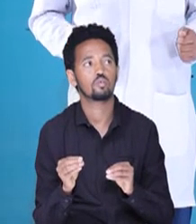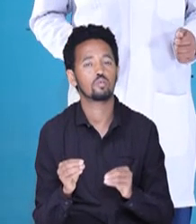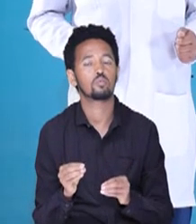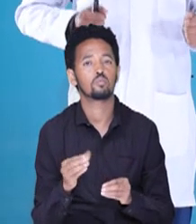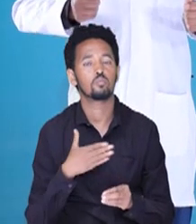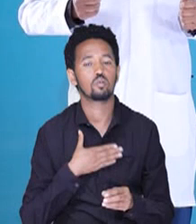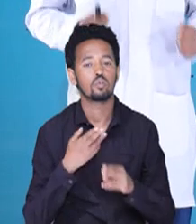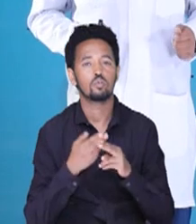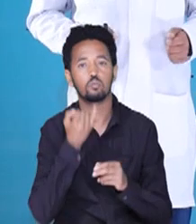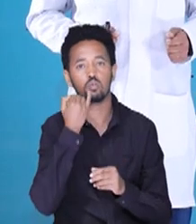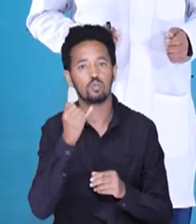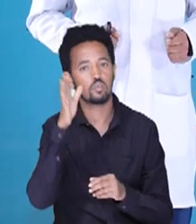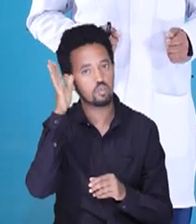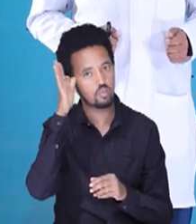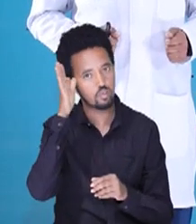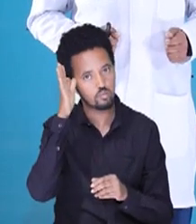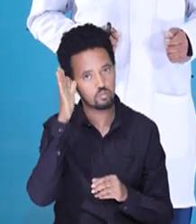My name is Gaetan.